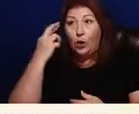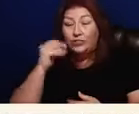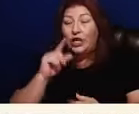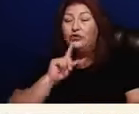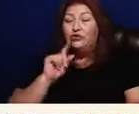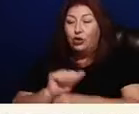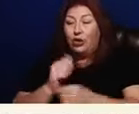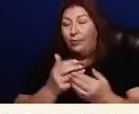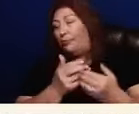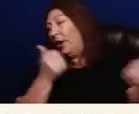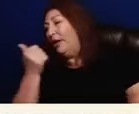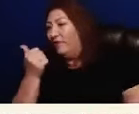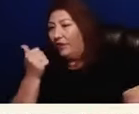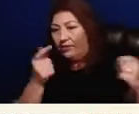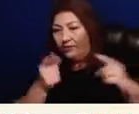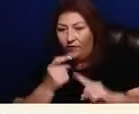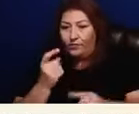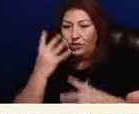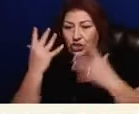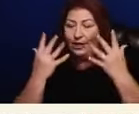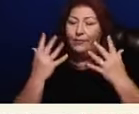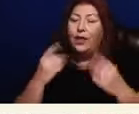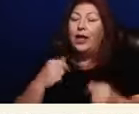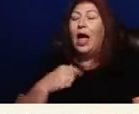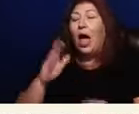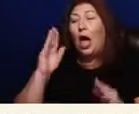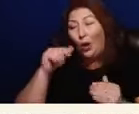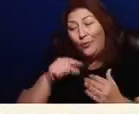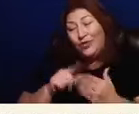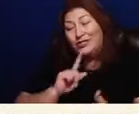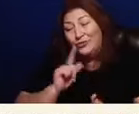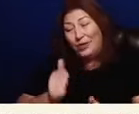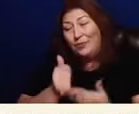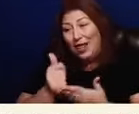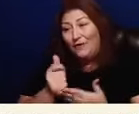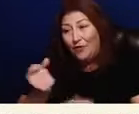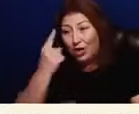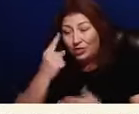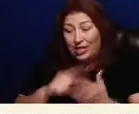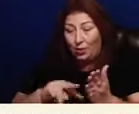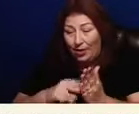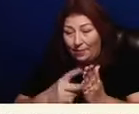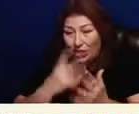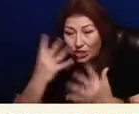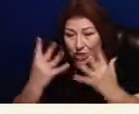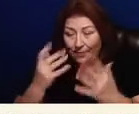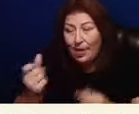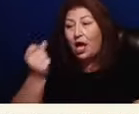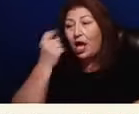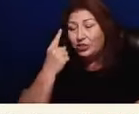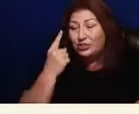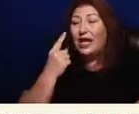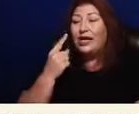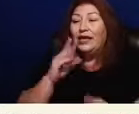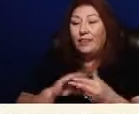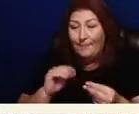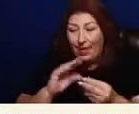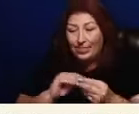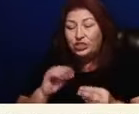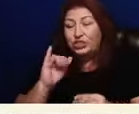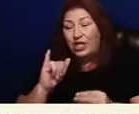shame. And so I hope that this has been helpful, understanding what shame is, understanding the messages that show